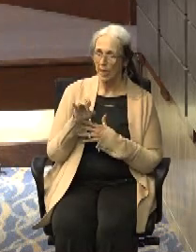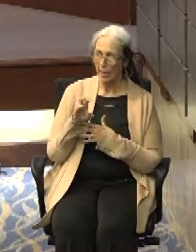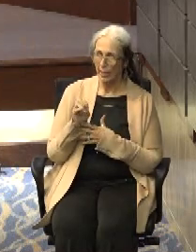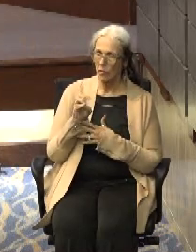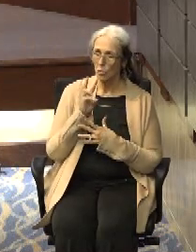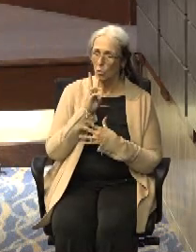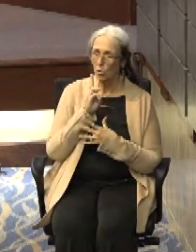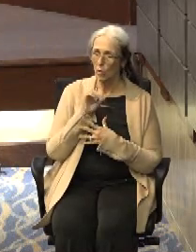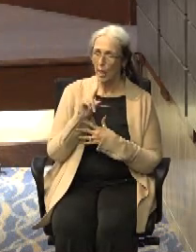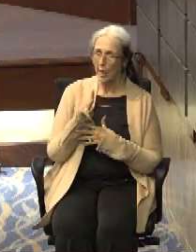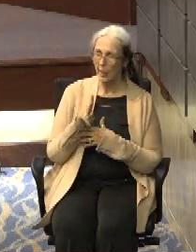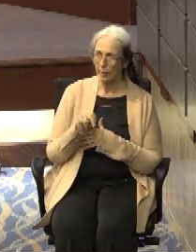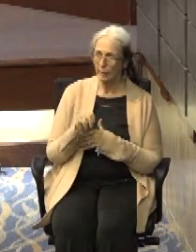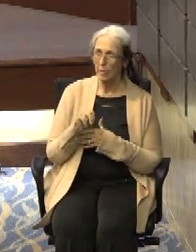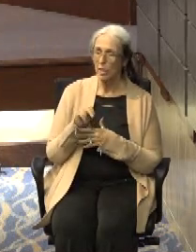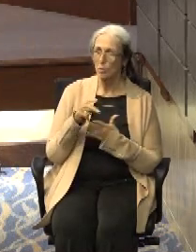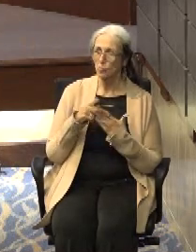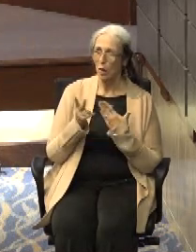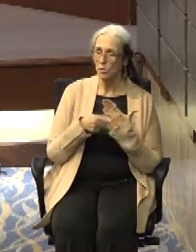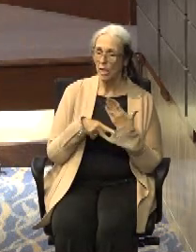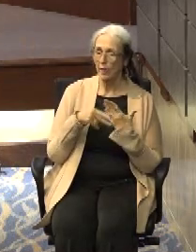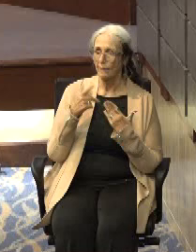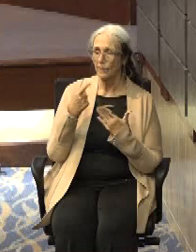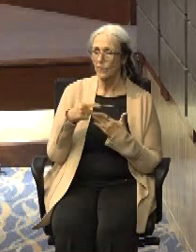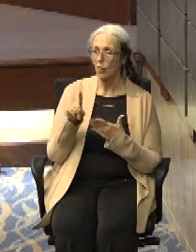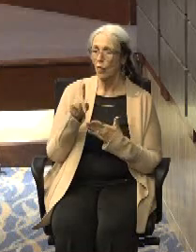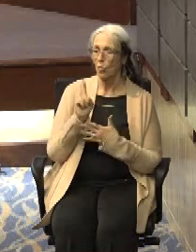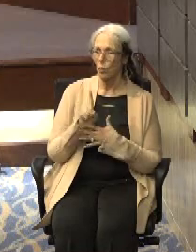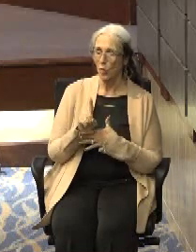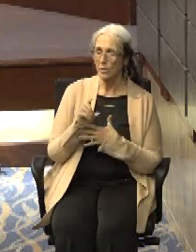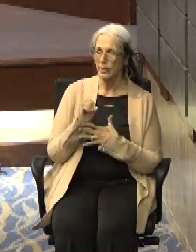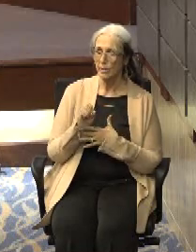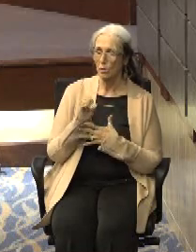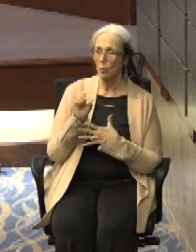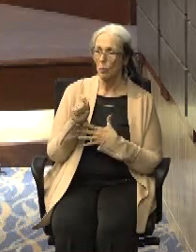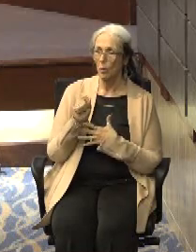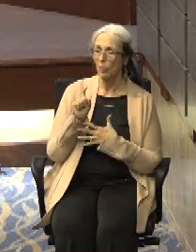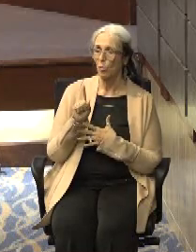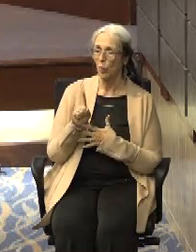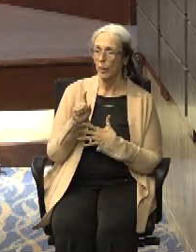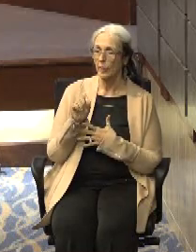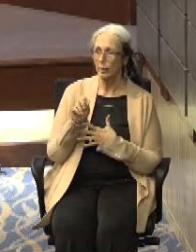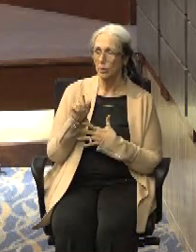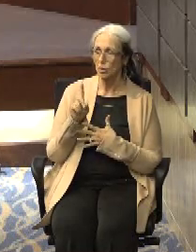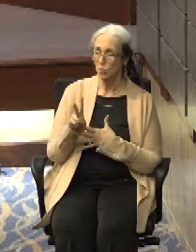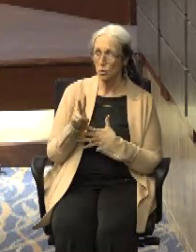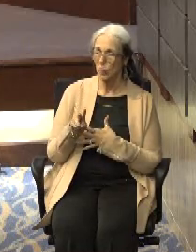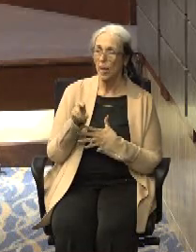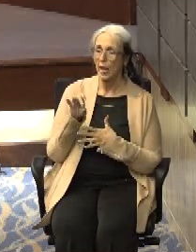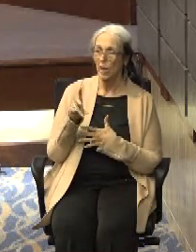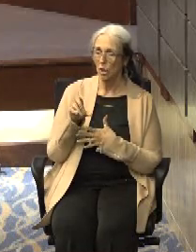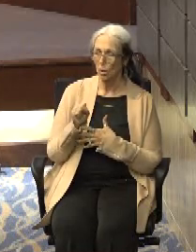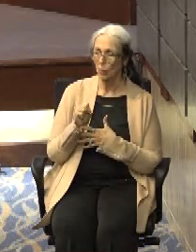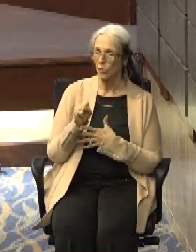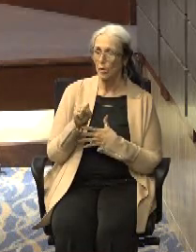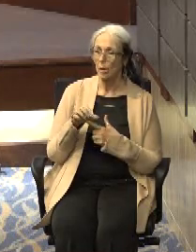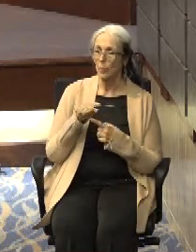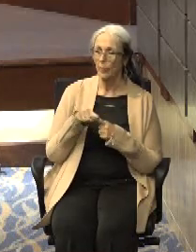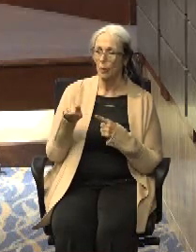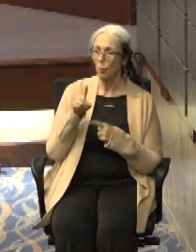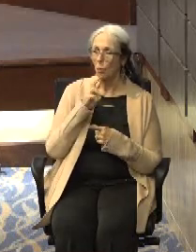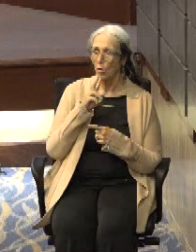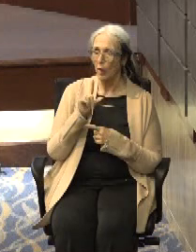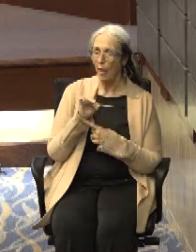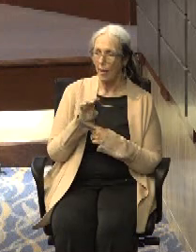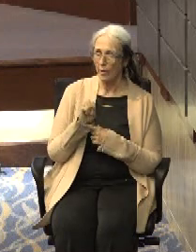Waterline Project, and approve the acquisition of one 0.912-acre perpetual waterline easement